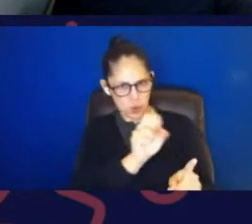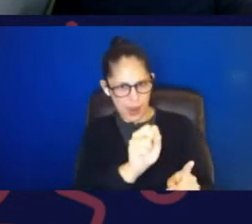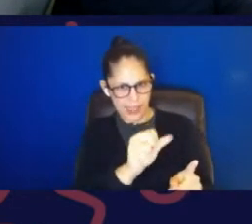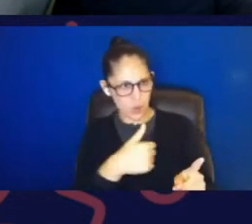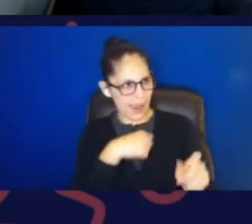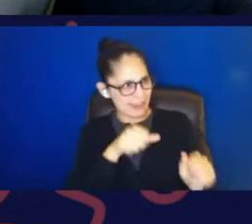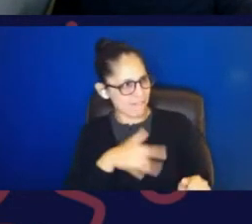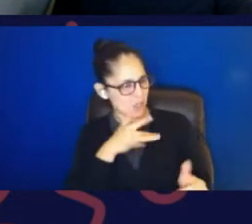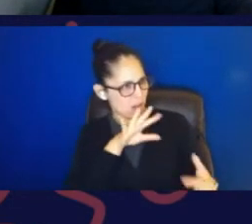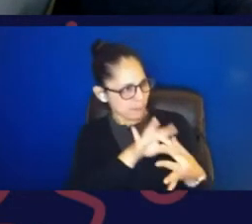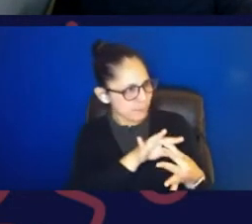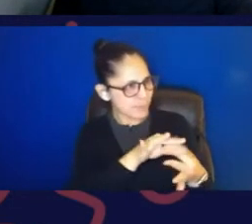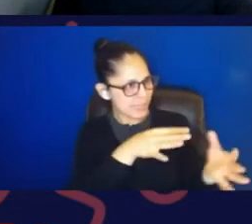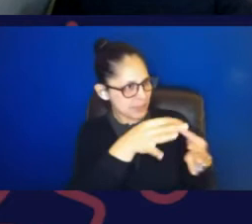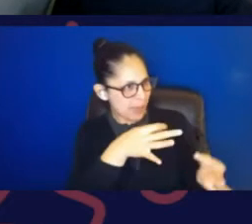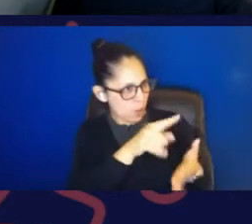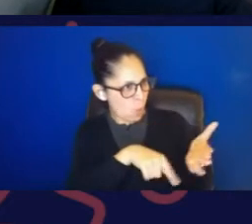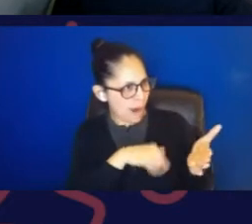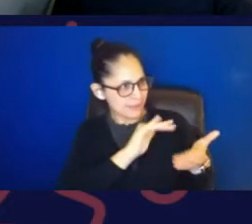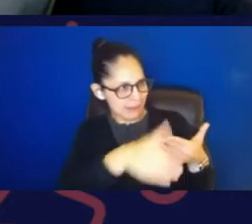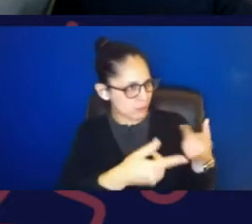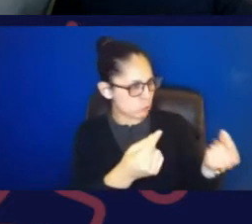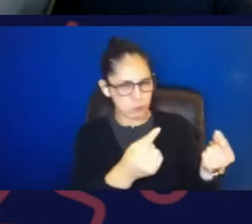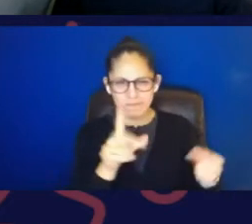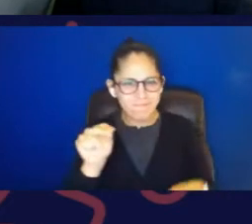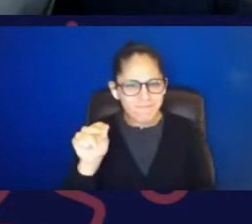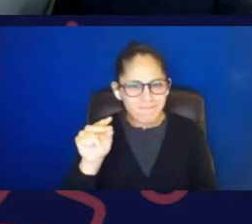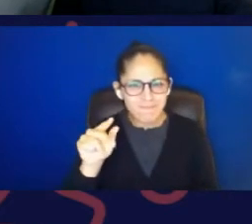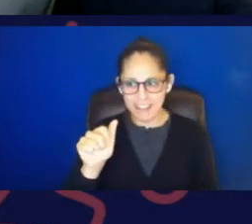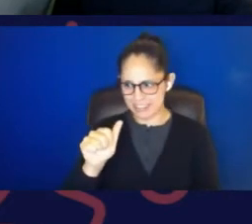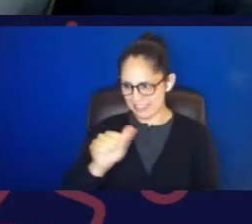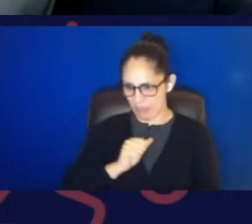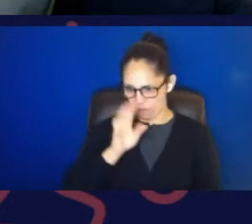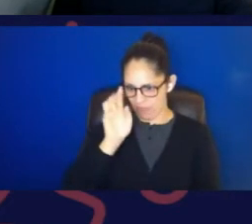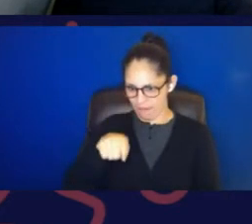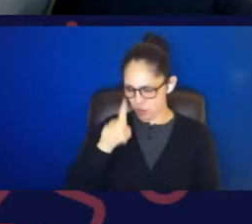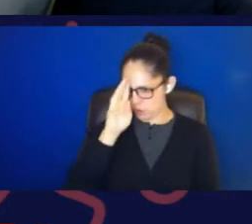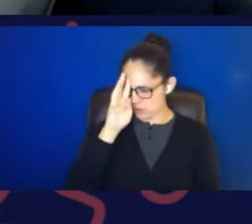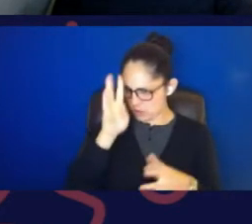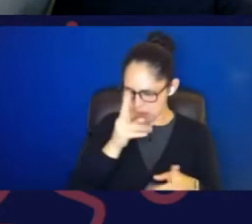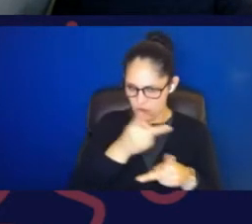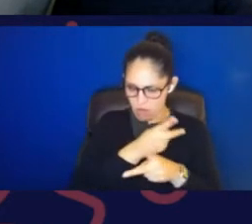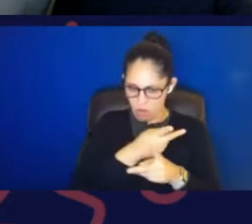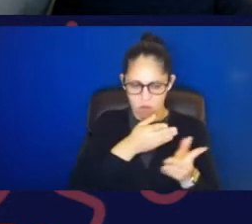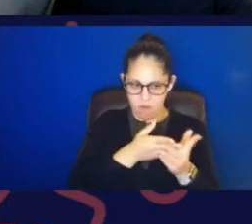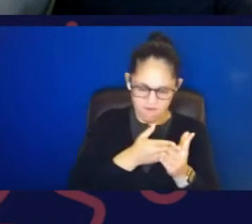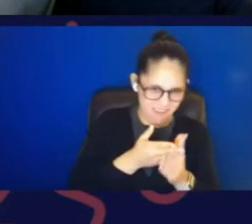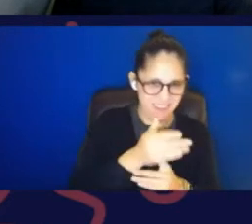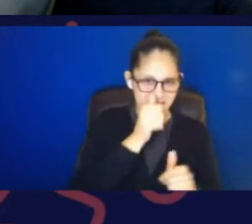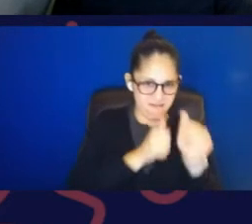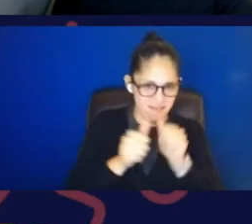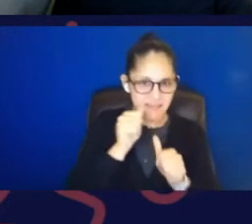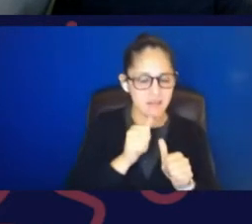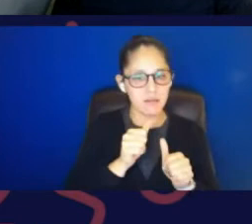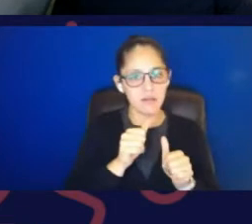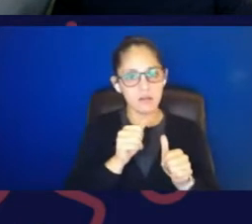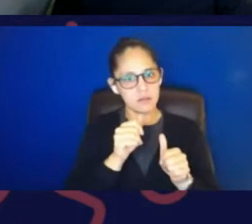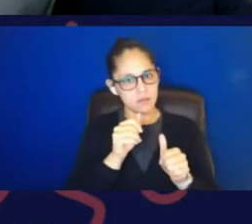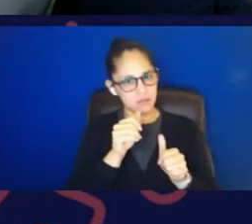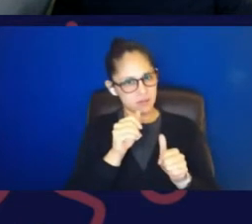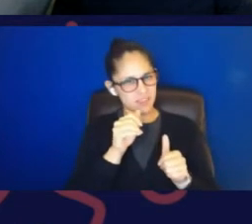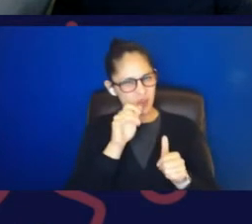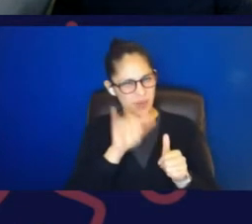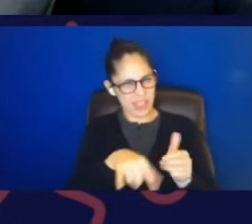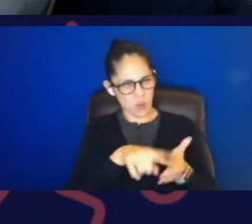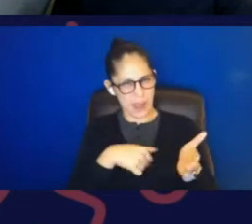we have to basically create it ourselves. So I mean, this, and that's what I was trying to say, that there's a lot of connection